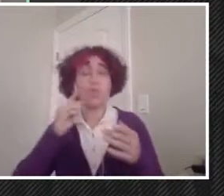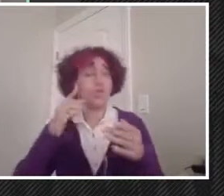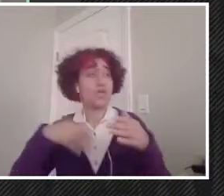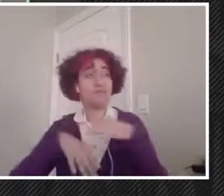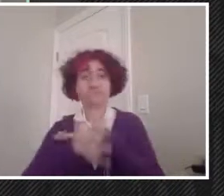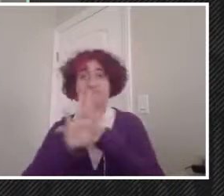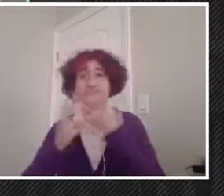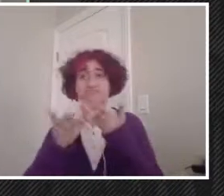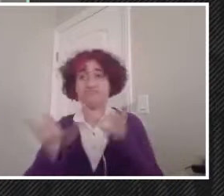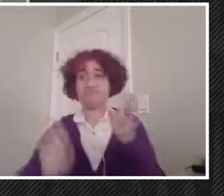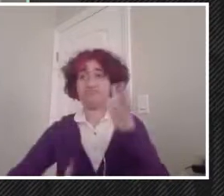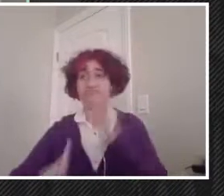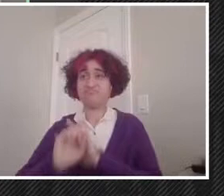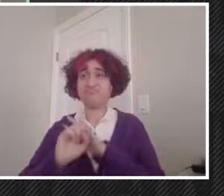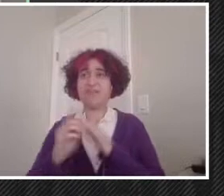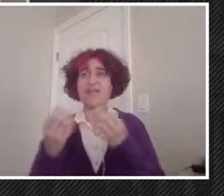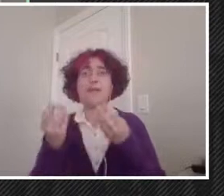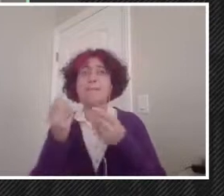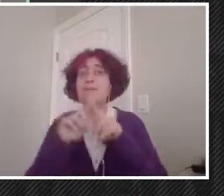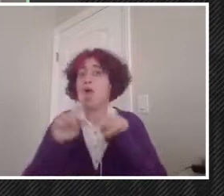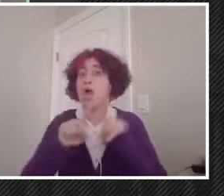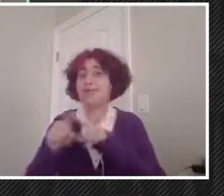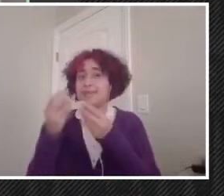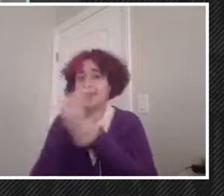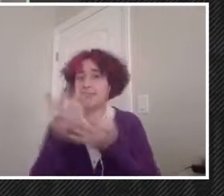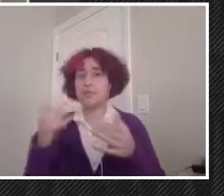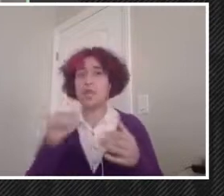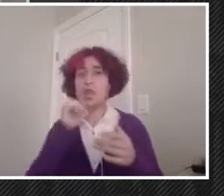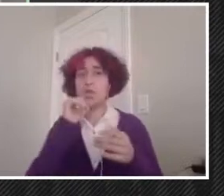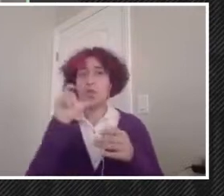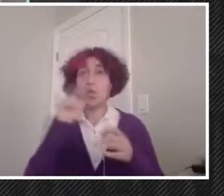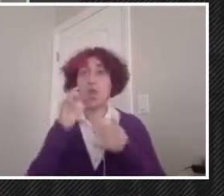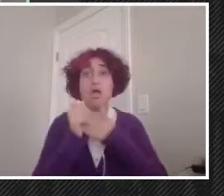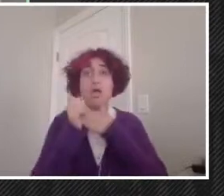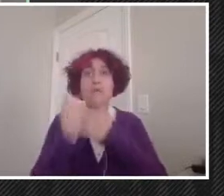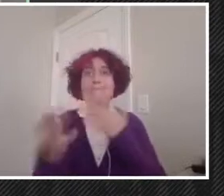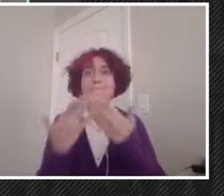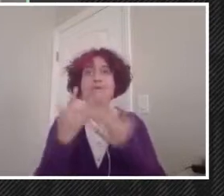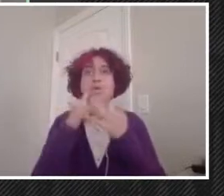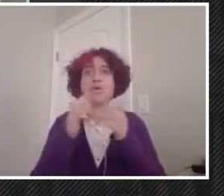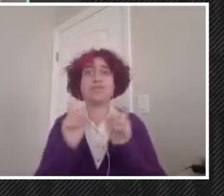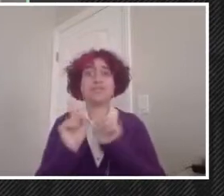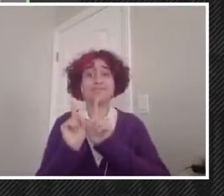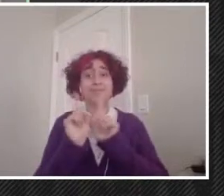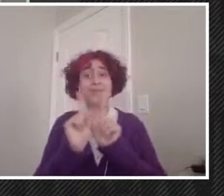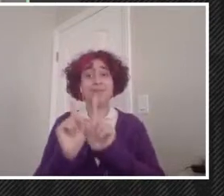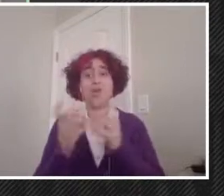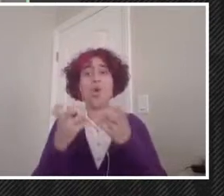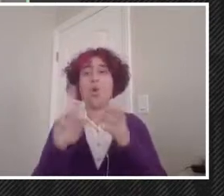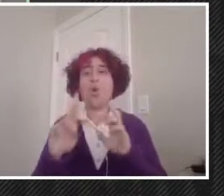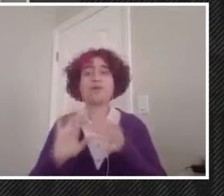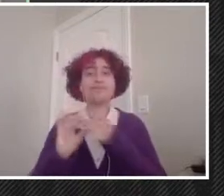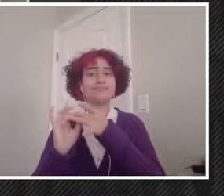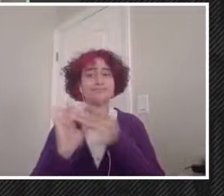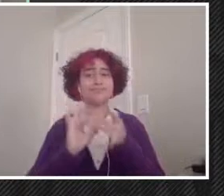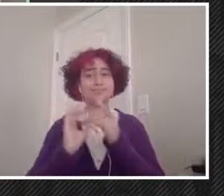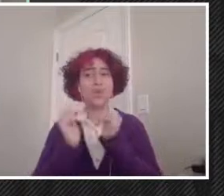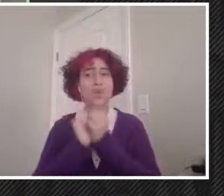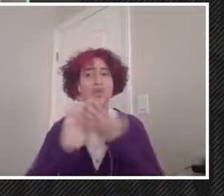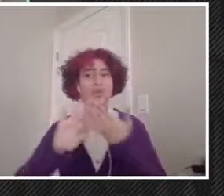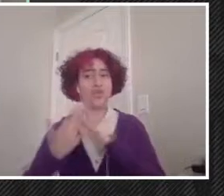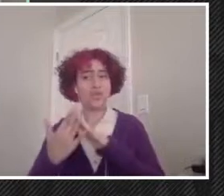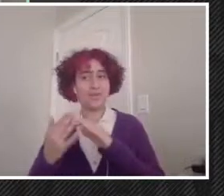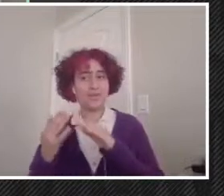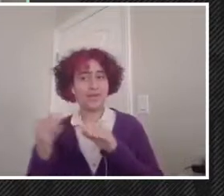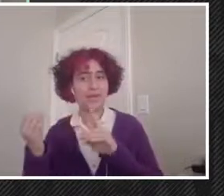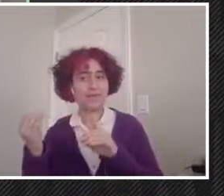don't have to be in the lead if we want to be in partnership and in a relationship with community activists, community groups. We're